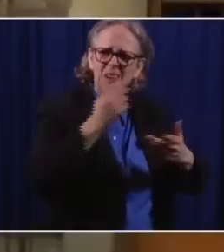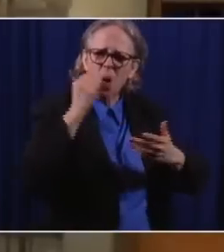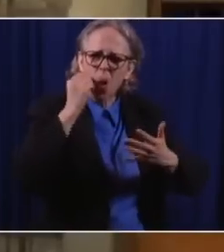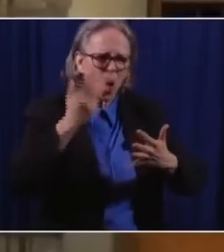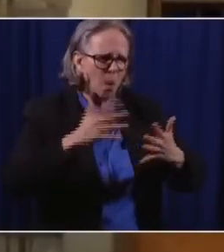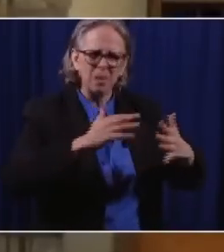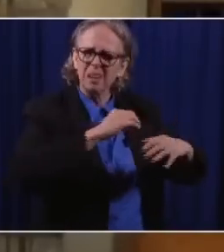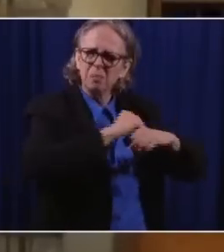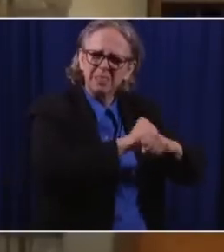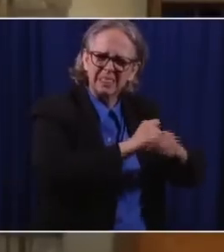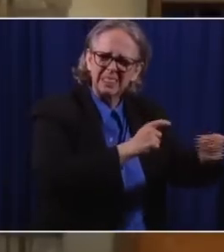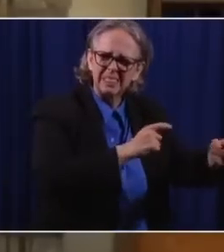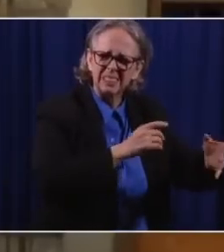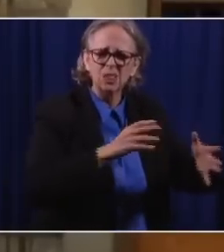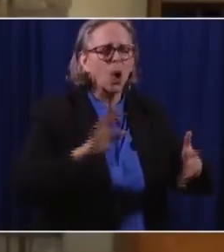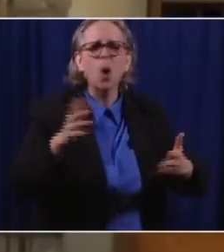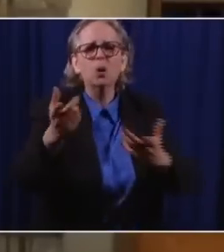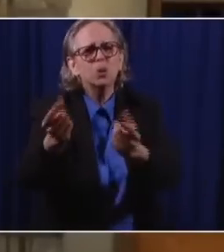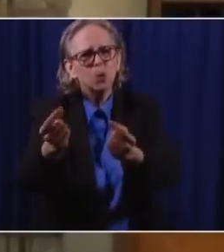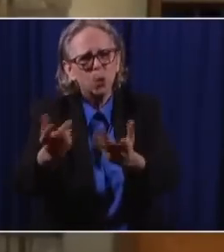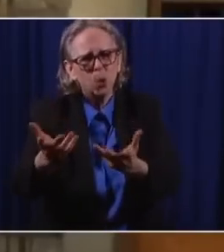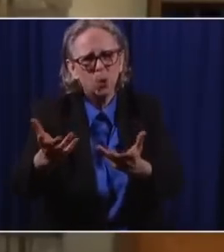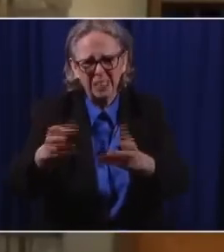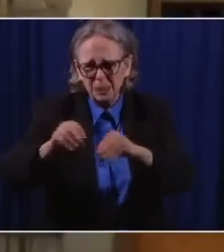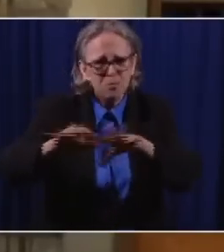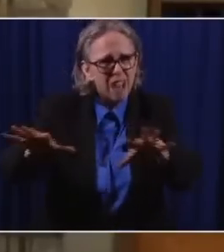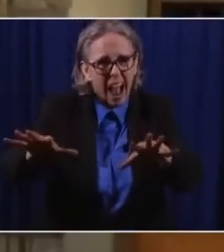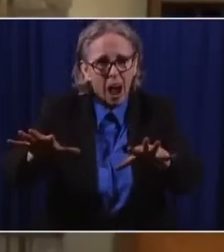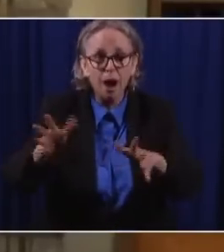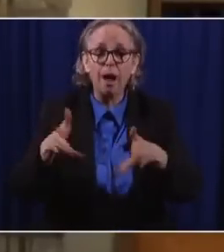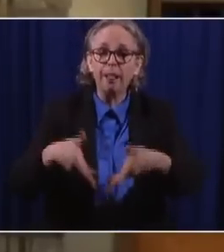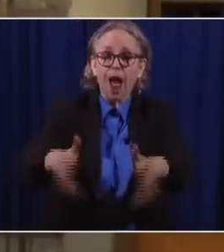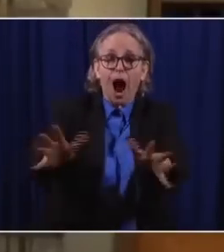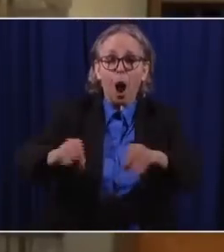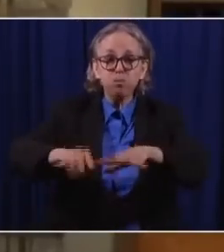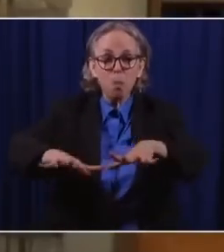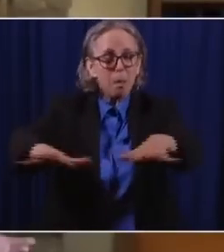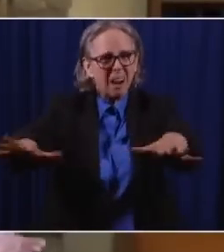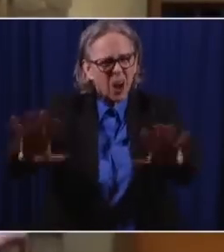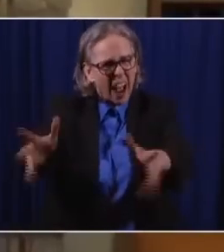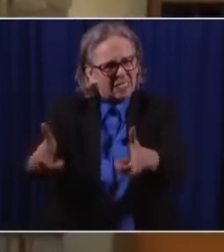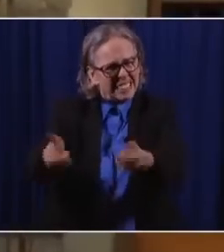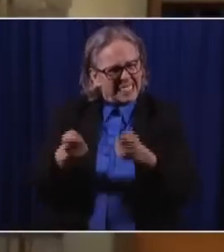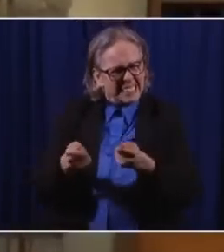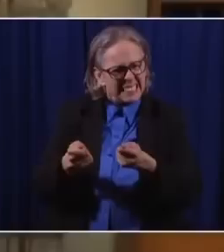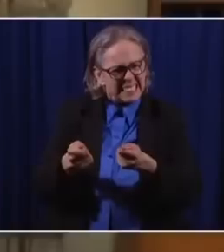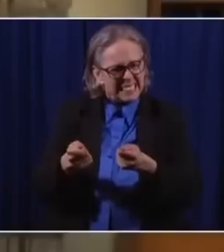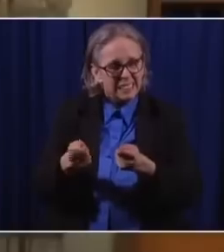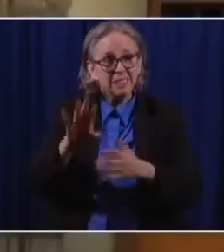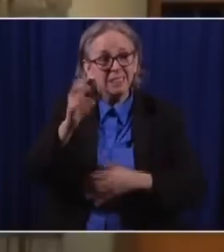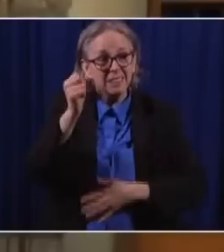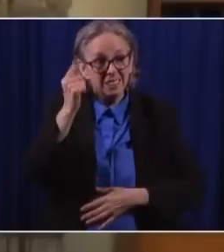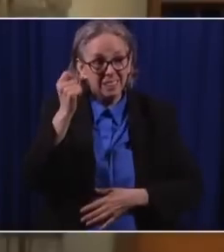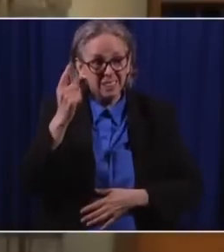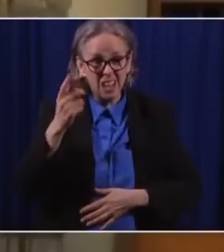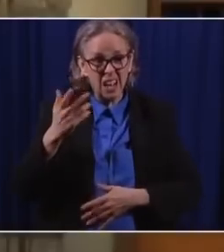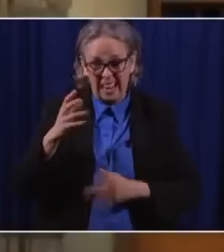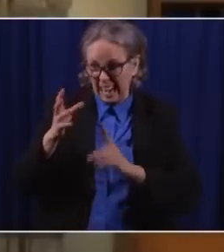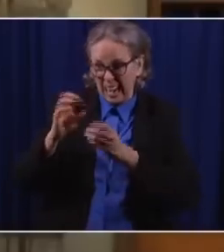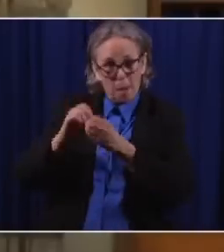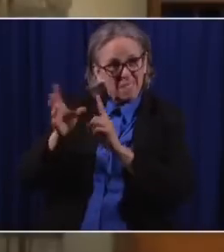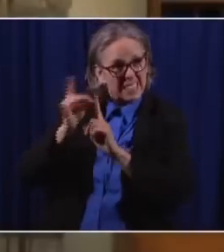down. So Jen, you're absolutely right about what's going on. Cases are increasing, spread is going